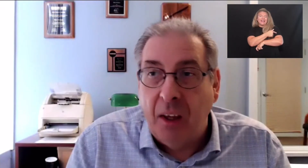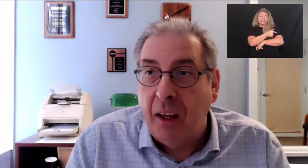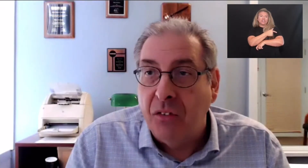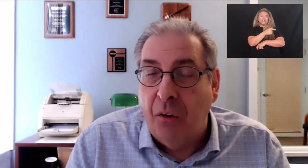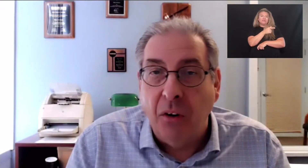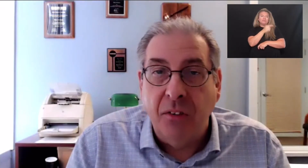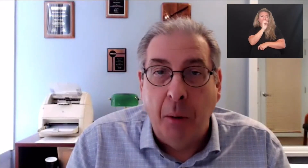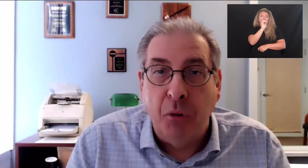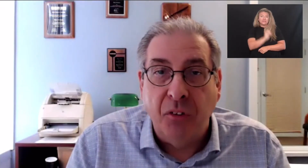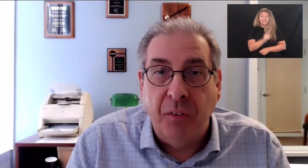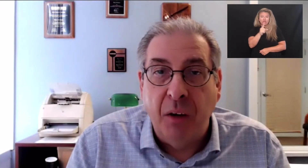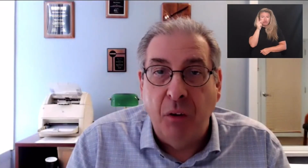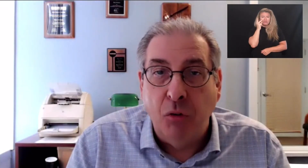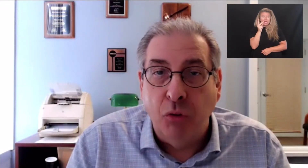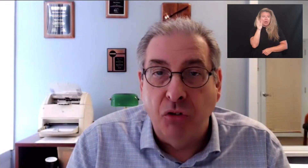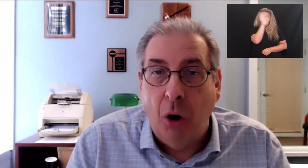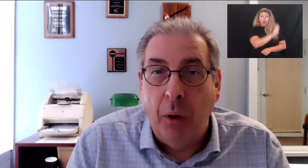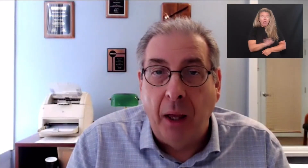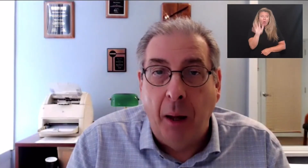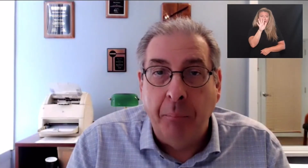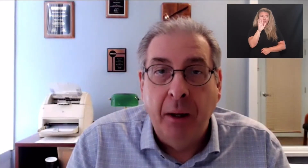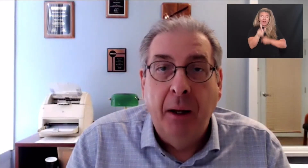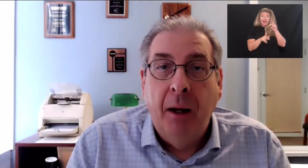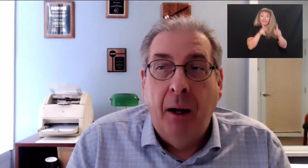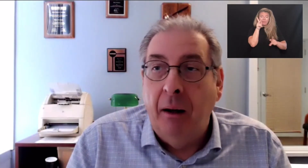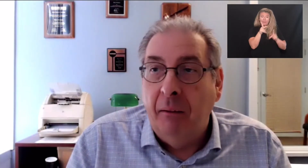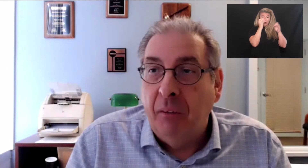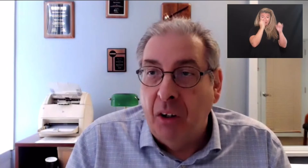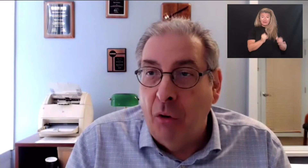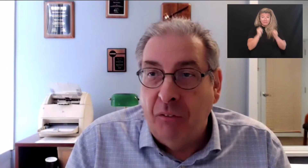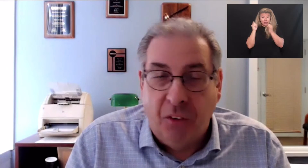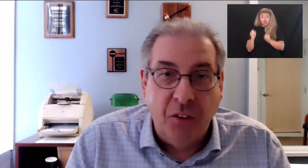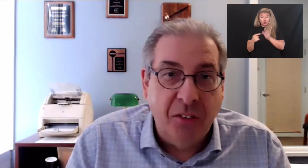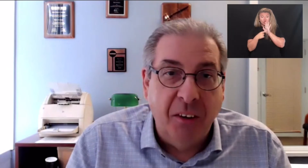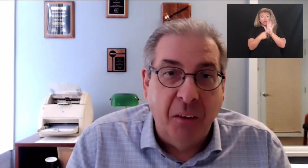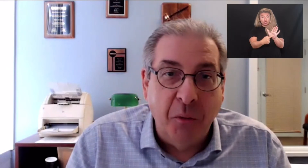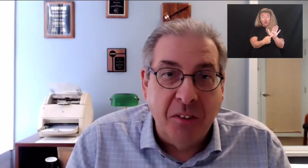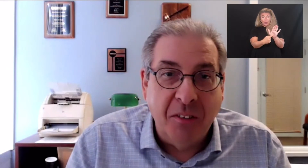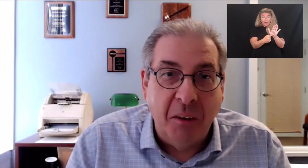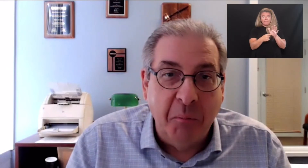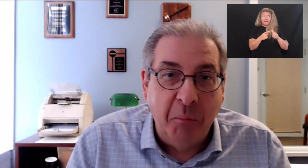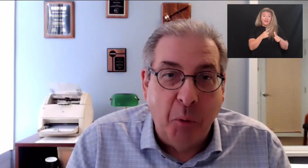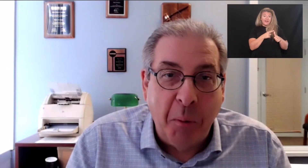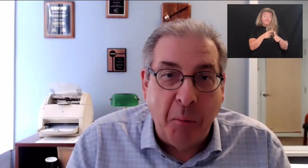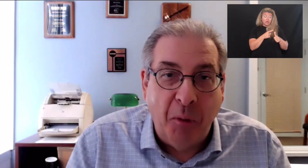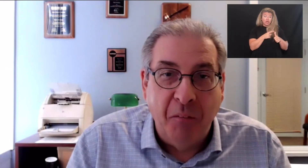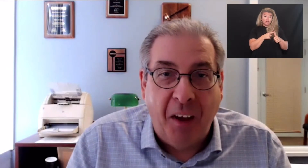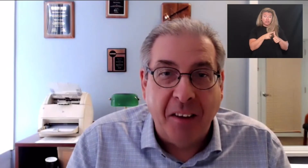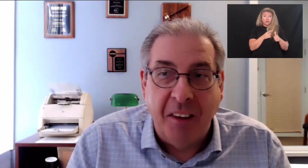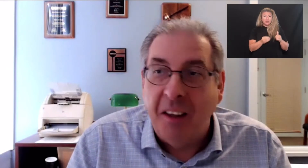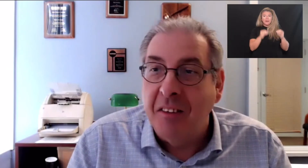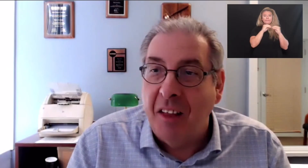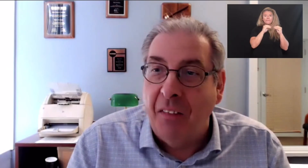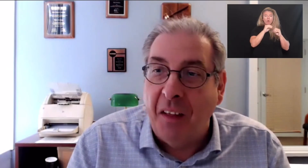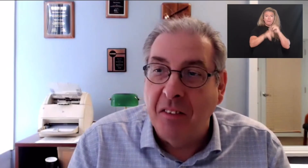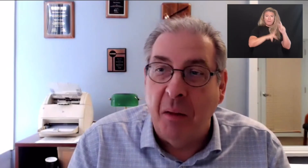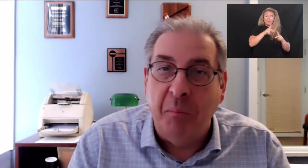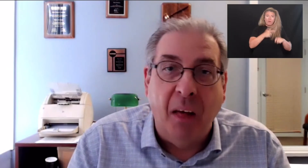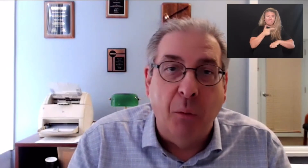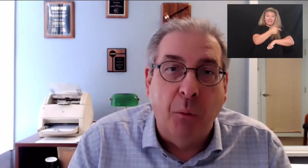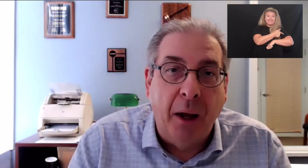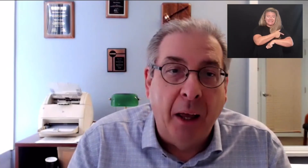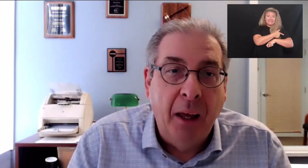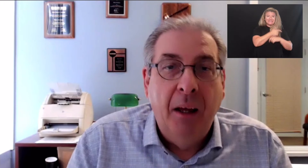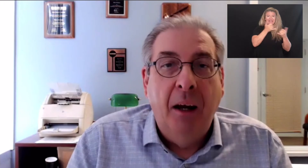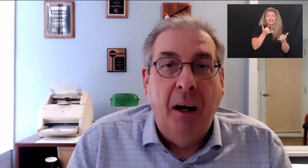What are you seeing as far as numbers of individuals showing up? You know, at first there was more people than vaccines. Now that's